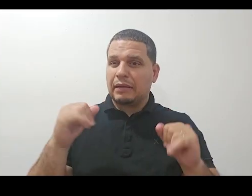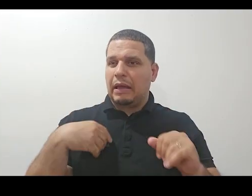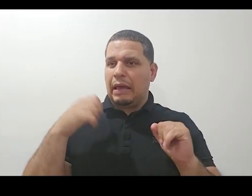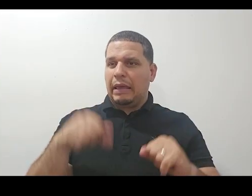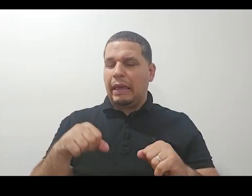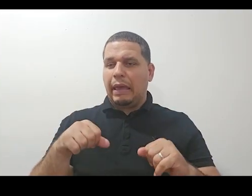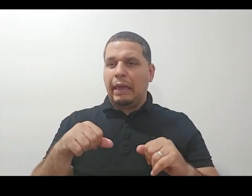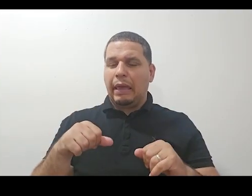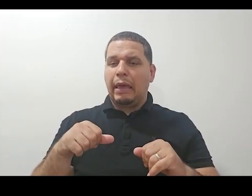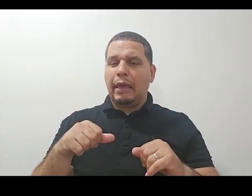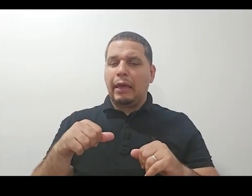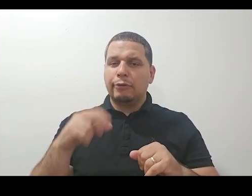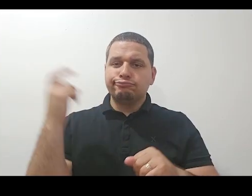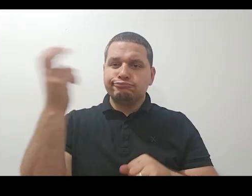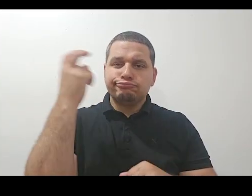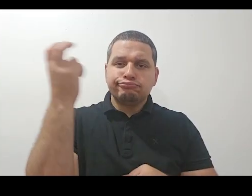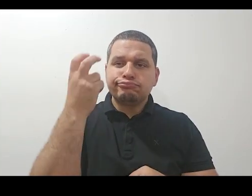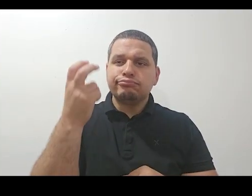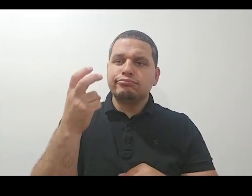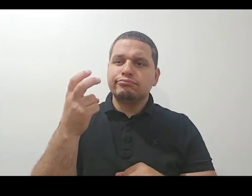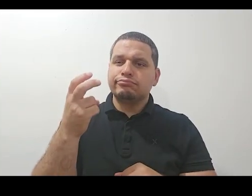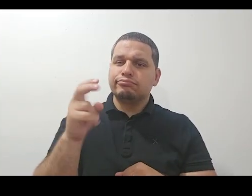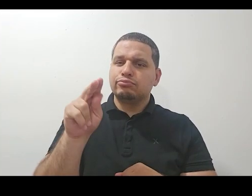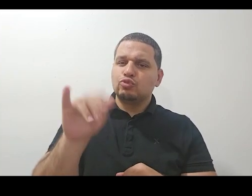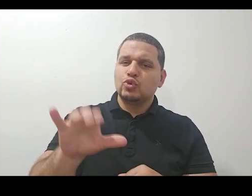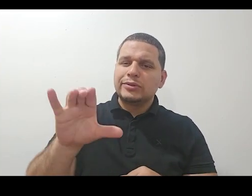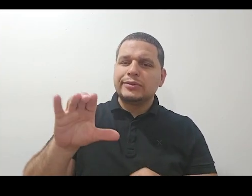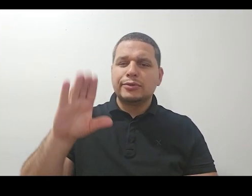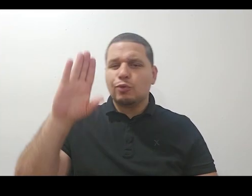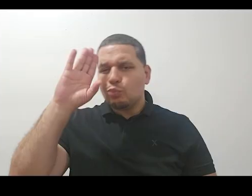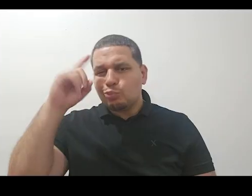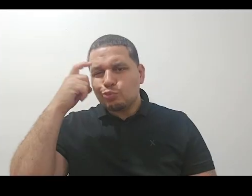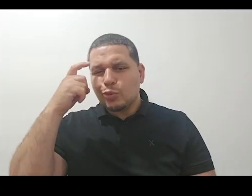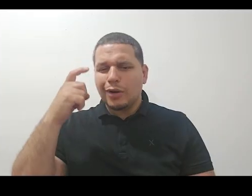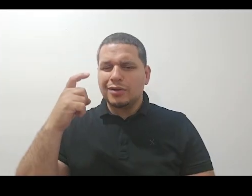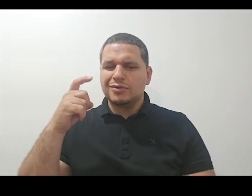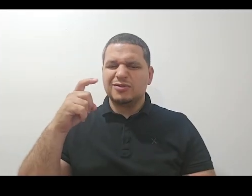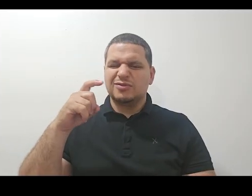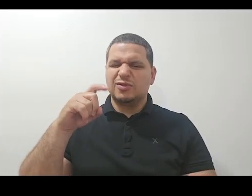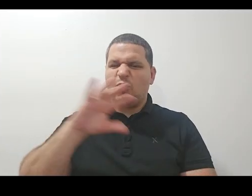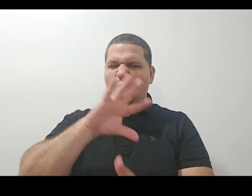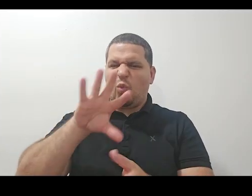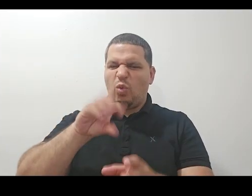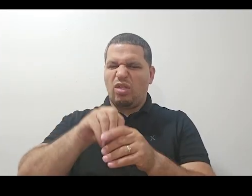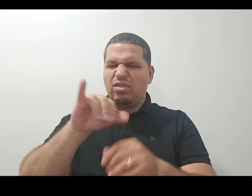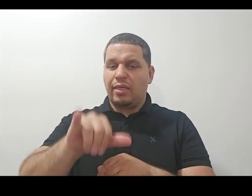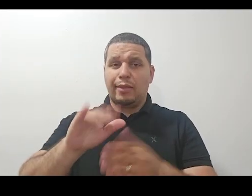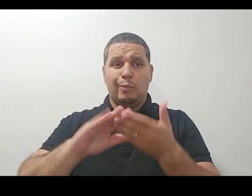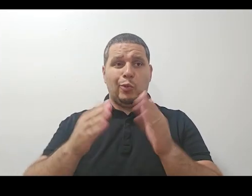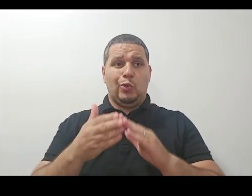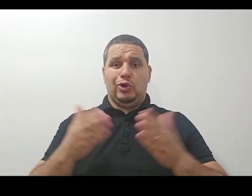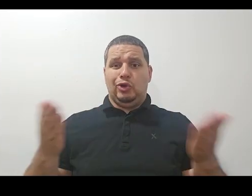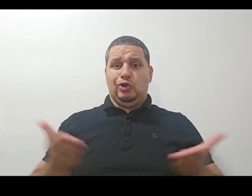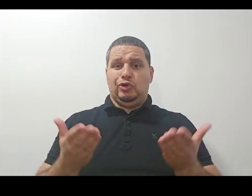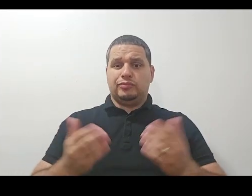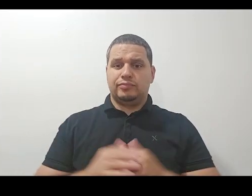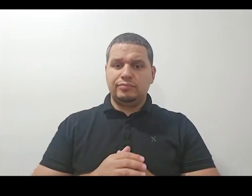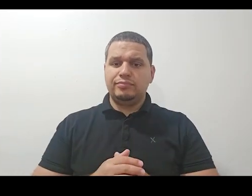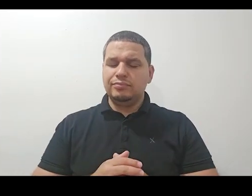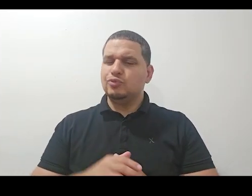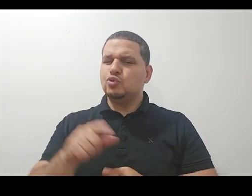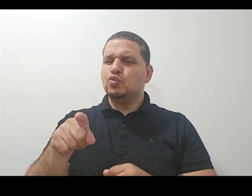can get around the city more, the Bronx, all that, and just the community here. So